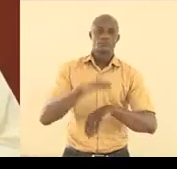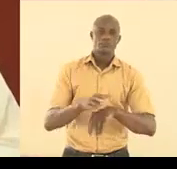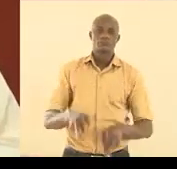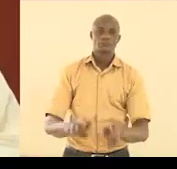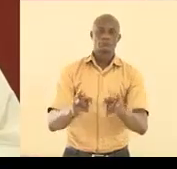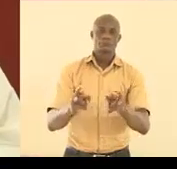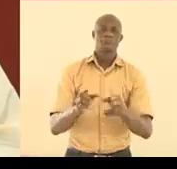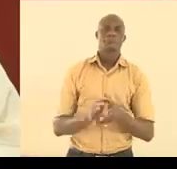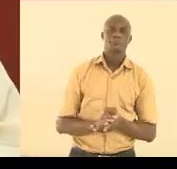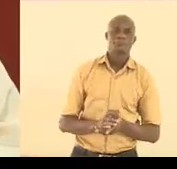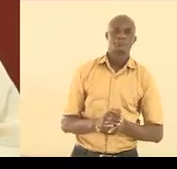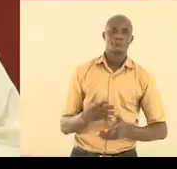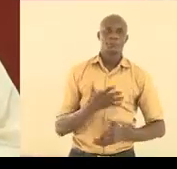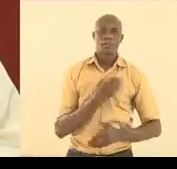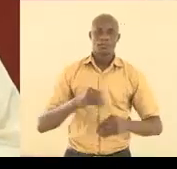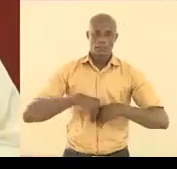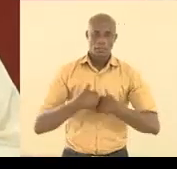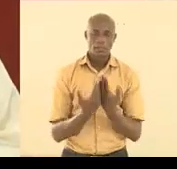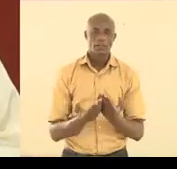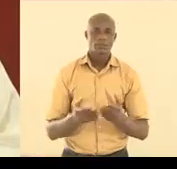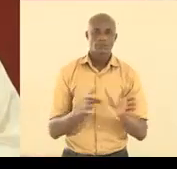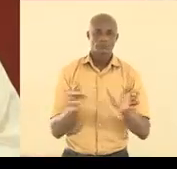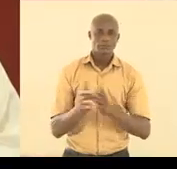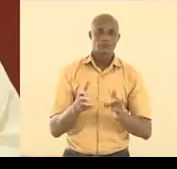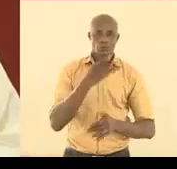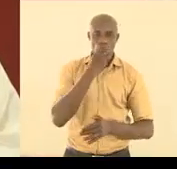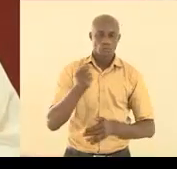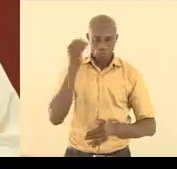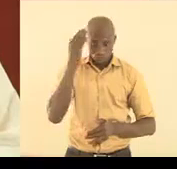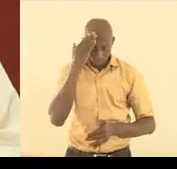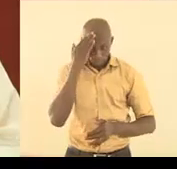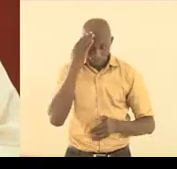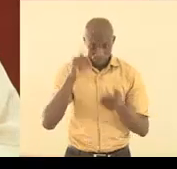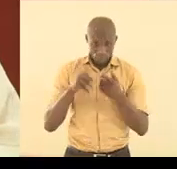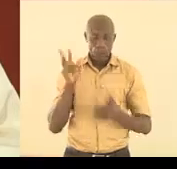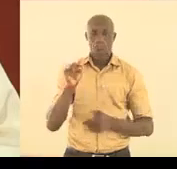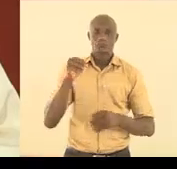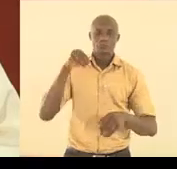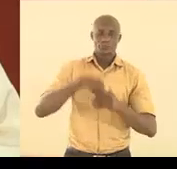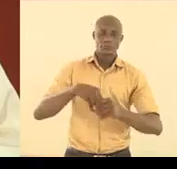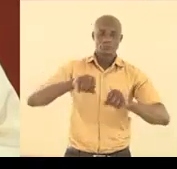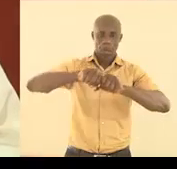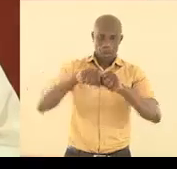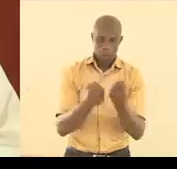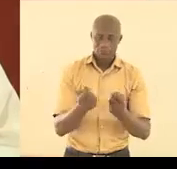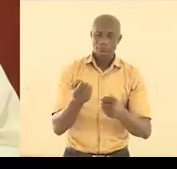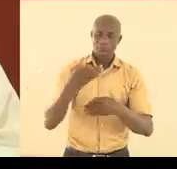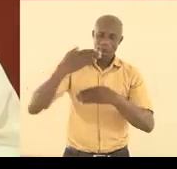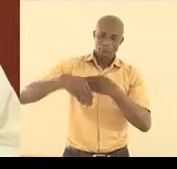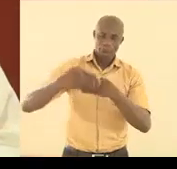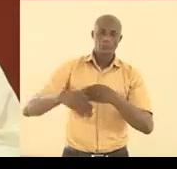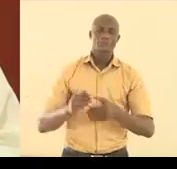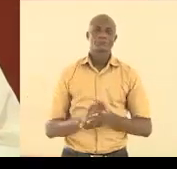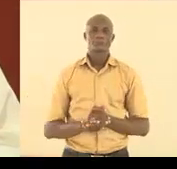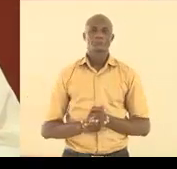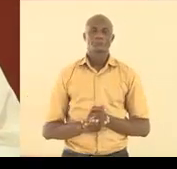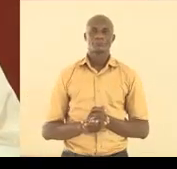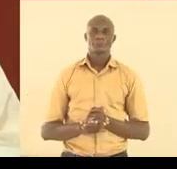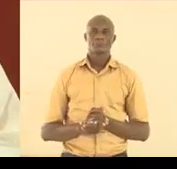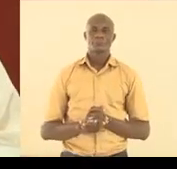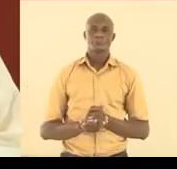road and how Jesus was known to them in the breaking of the bread.